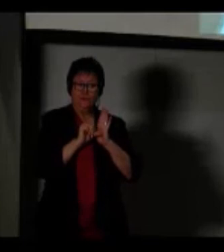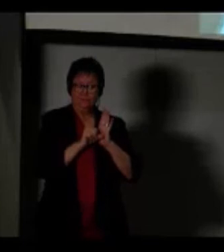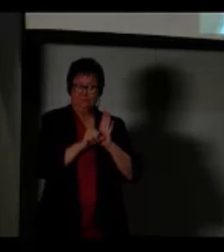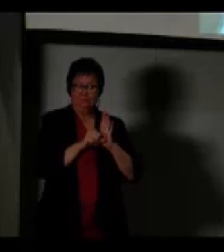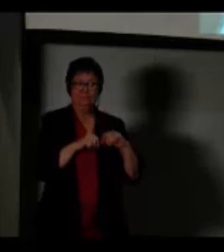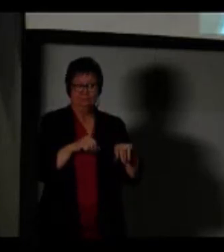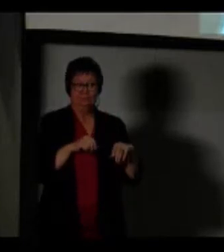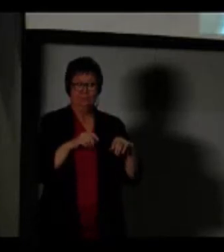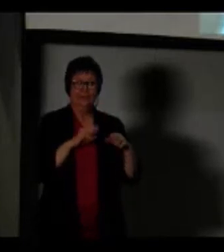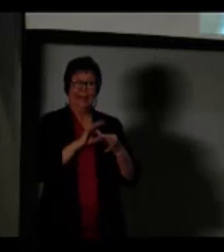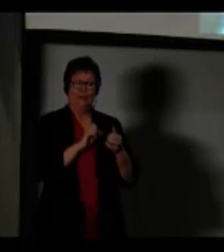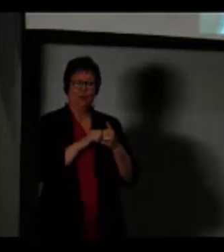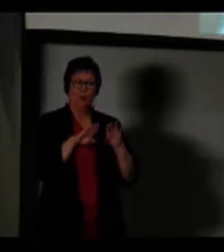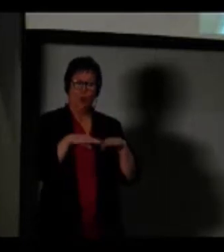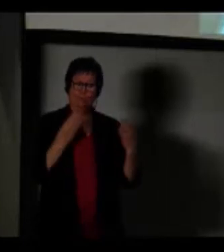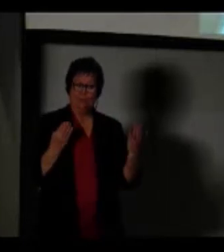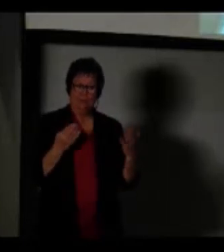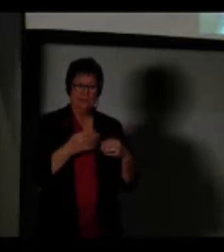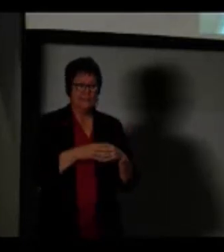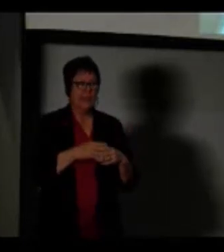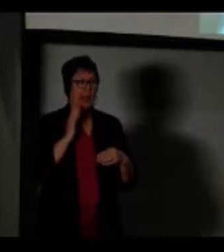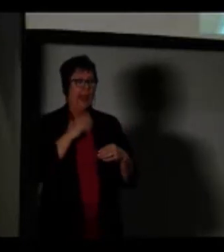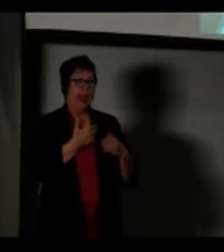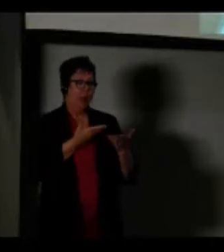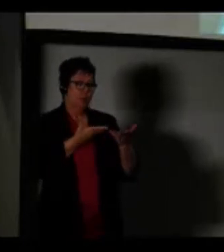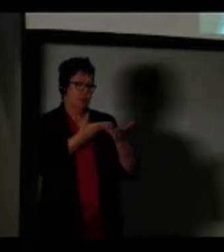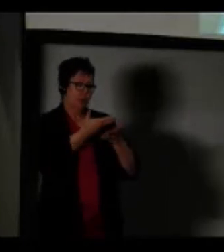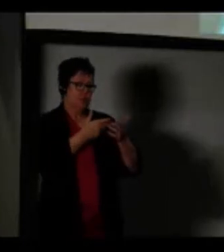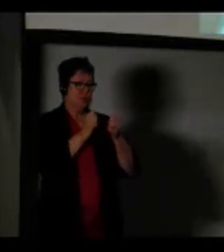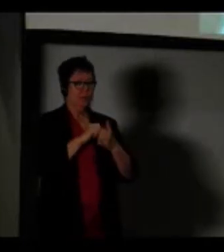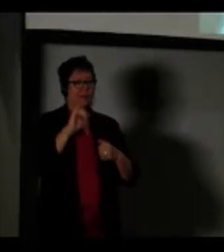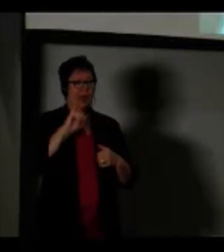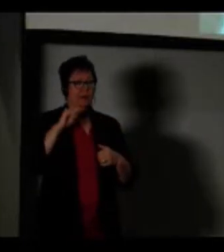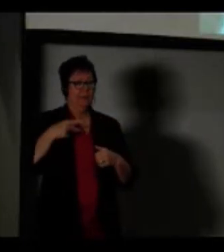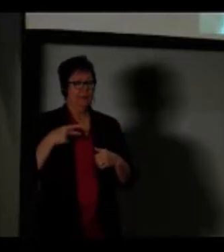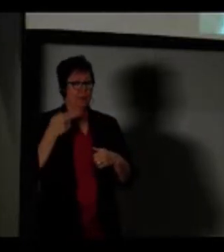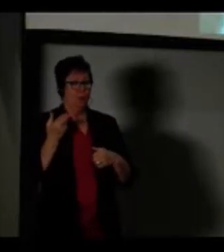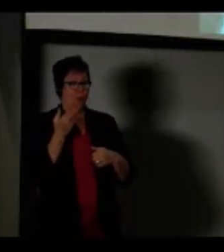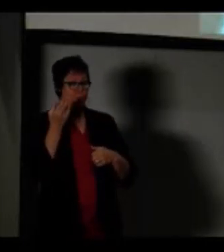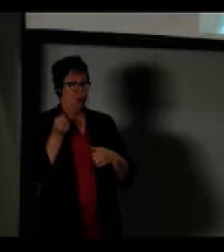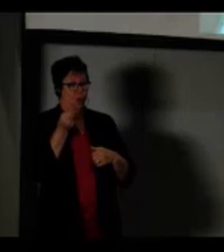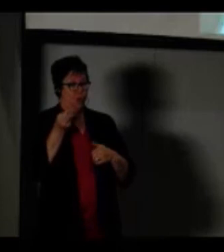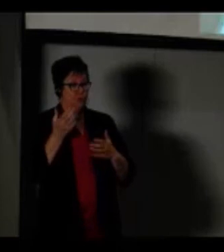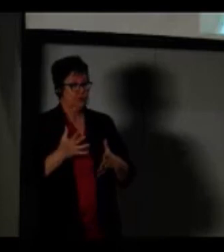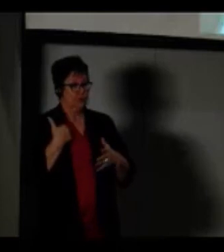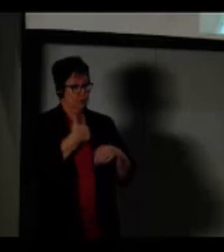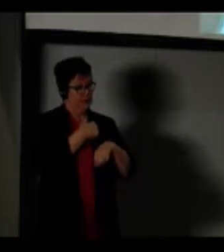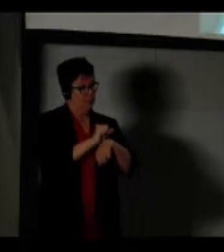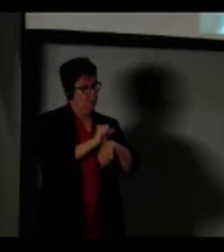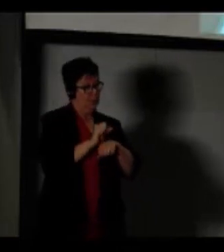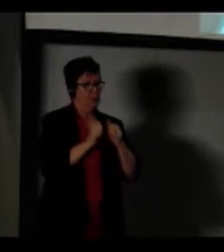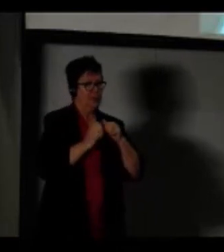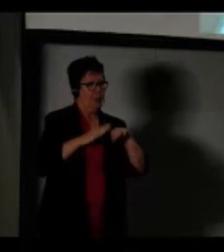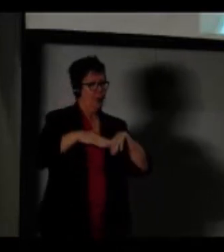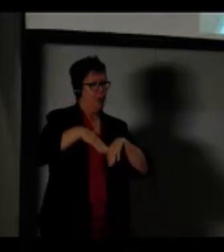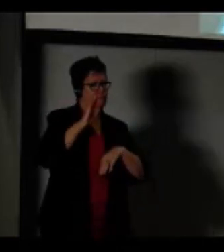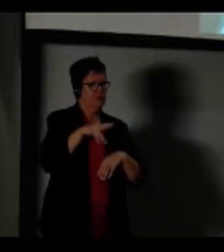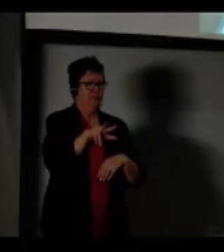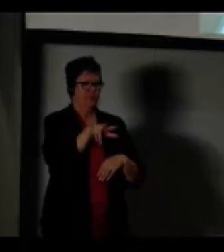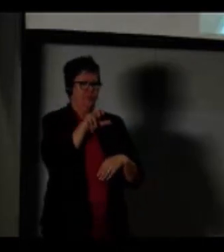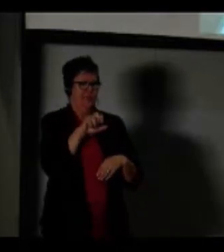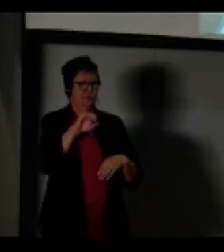terms of openness, our negotiations with intellectual property holders. We've worked with over 300 intellectual property holders.